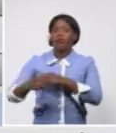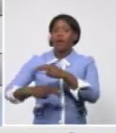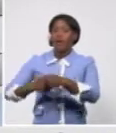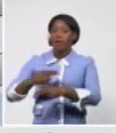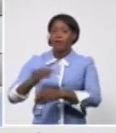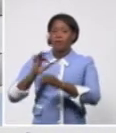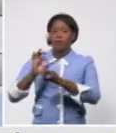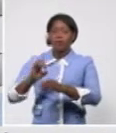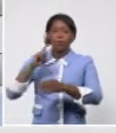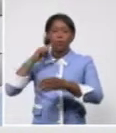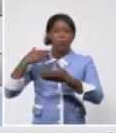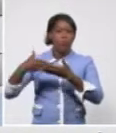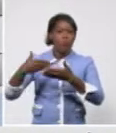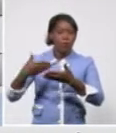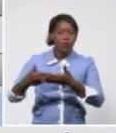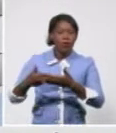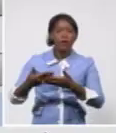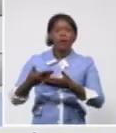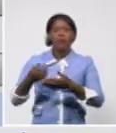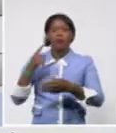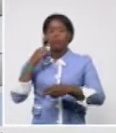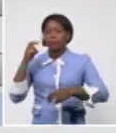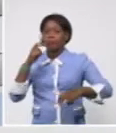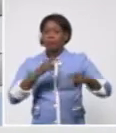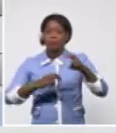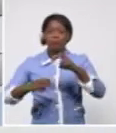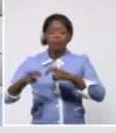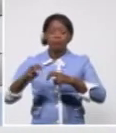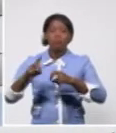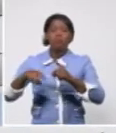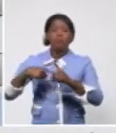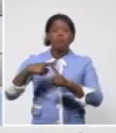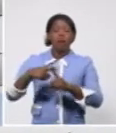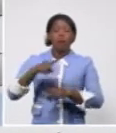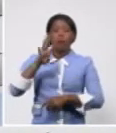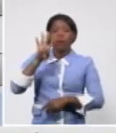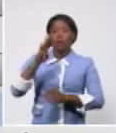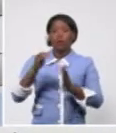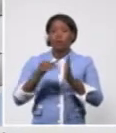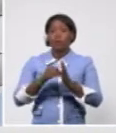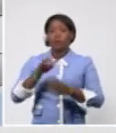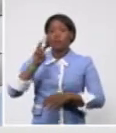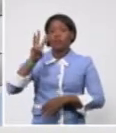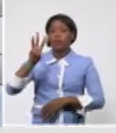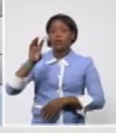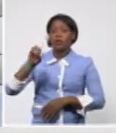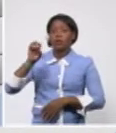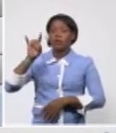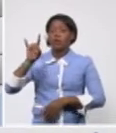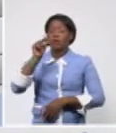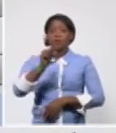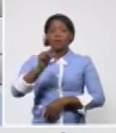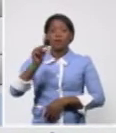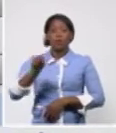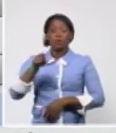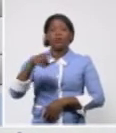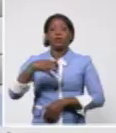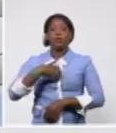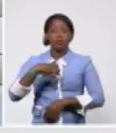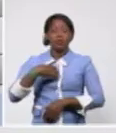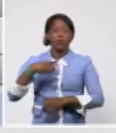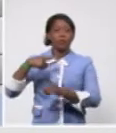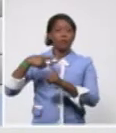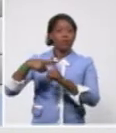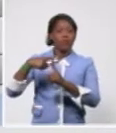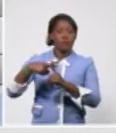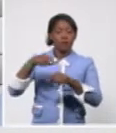people. This brings the total number of samples processed in the entire country since the